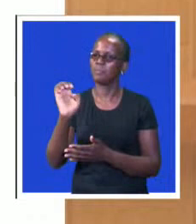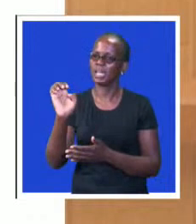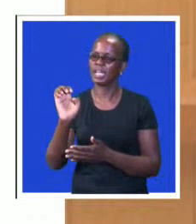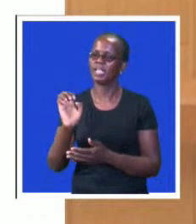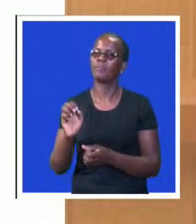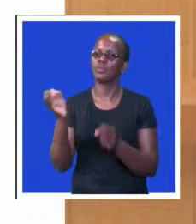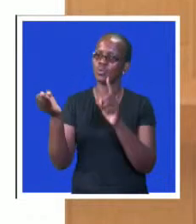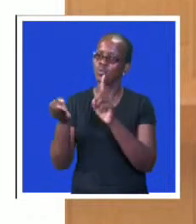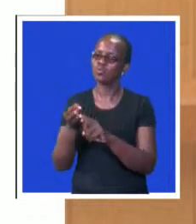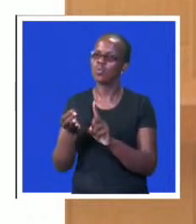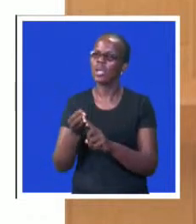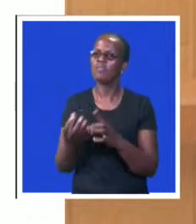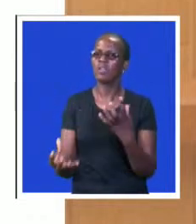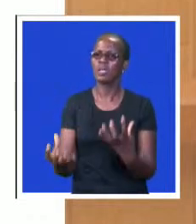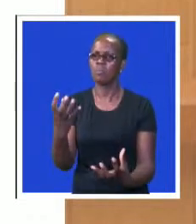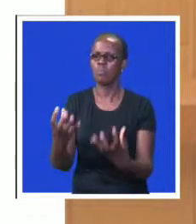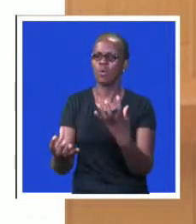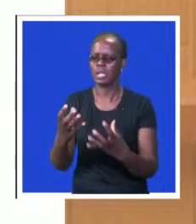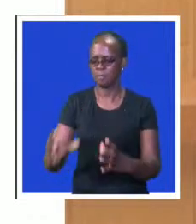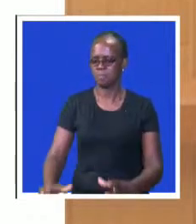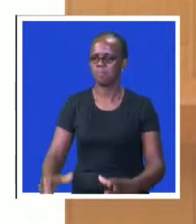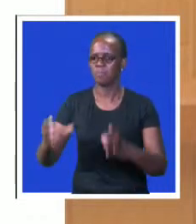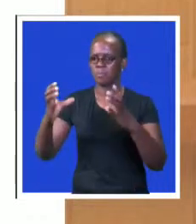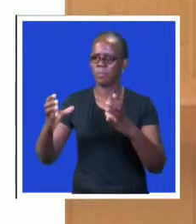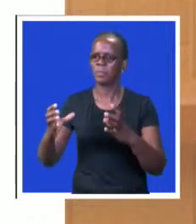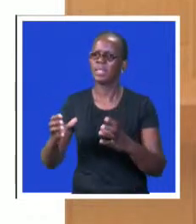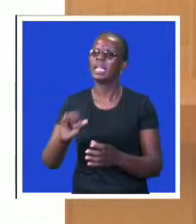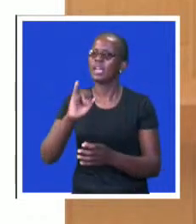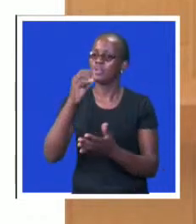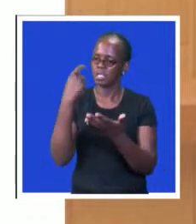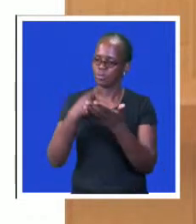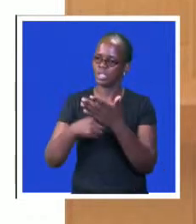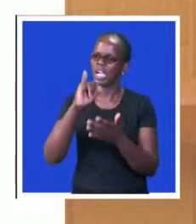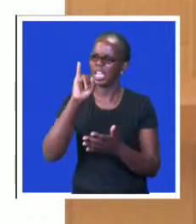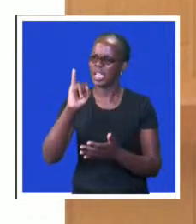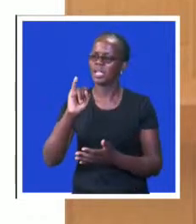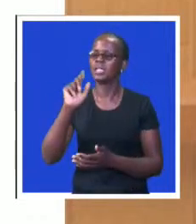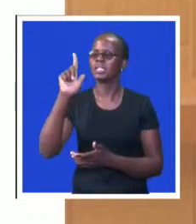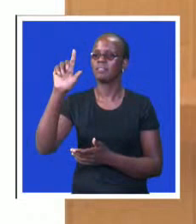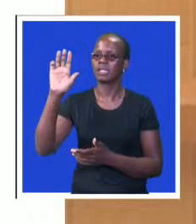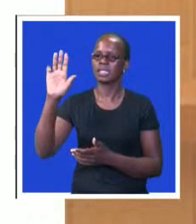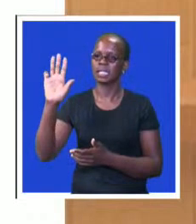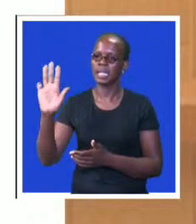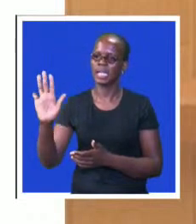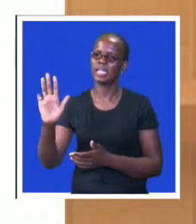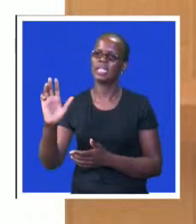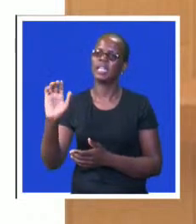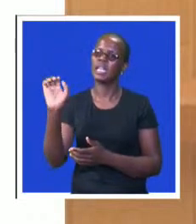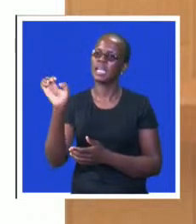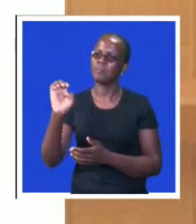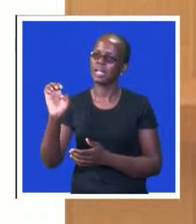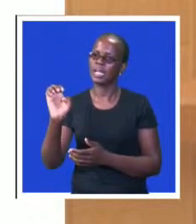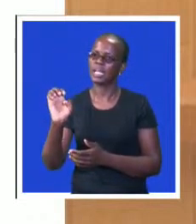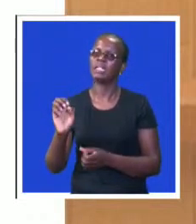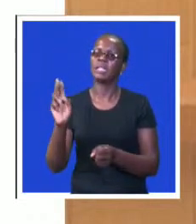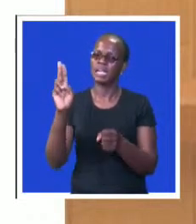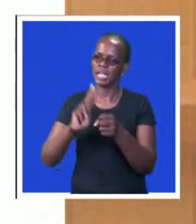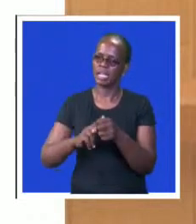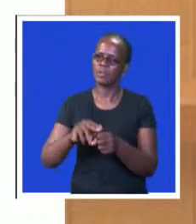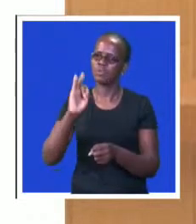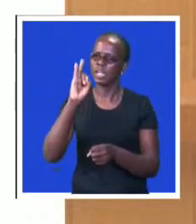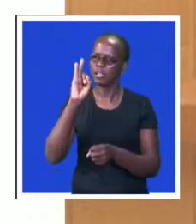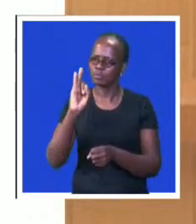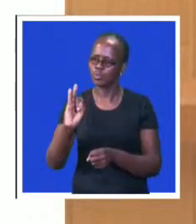kettle, 1 kettle at 79 emalangeni. We also have 2 kg of sugar.